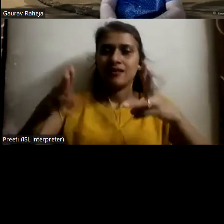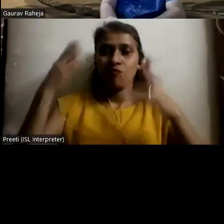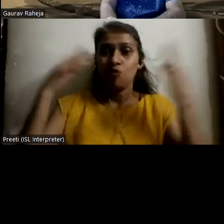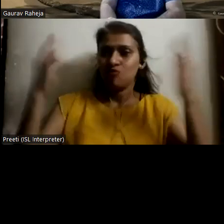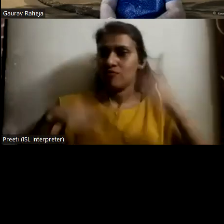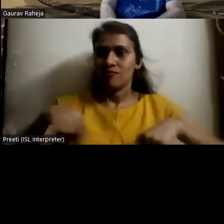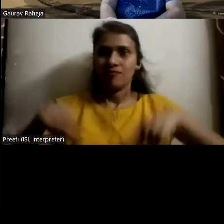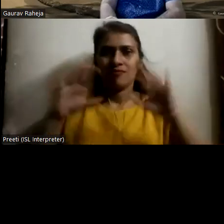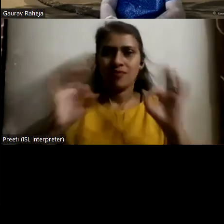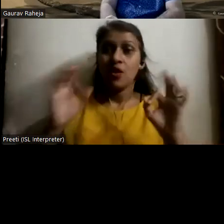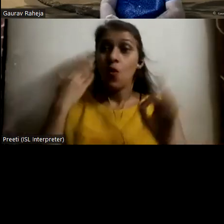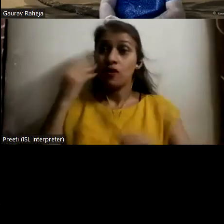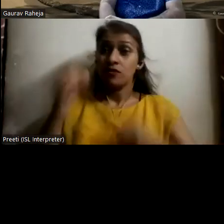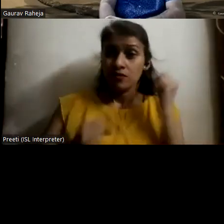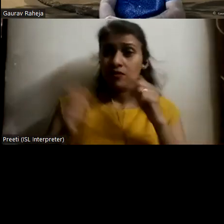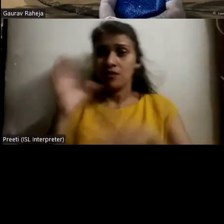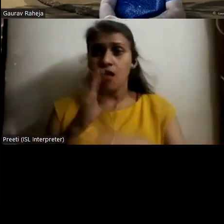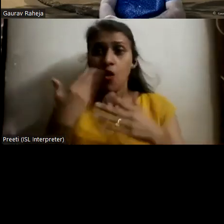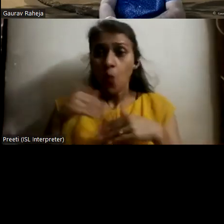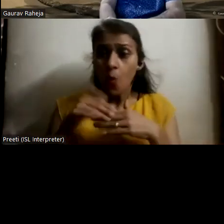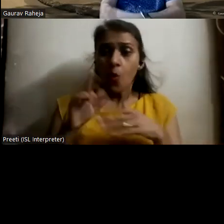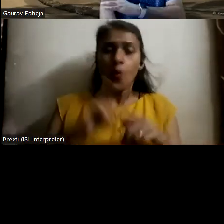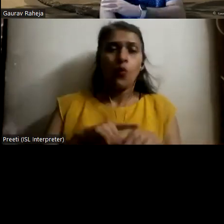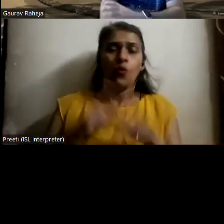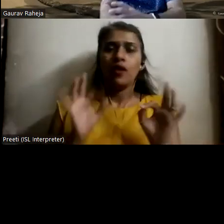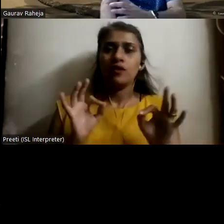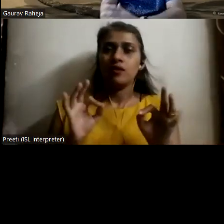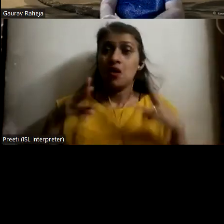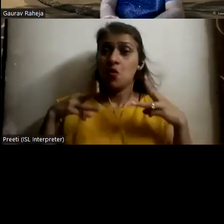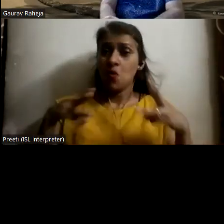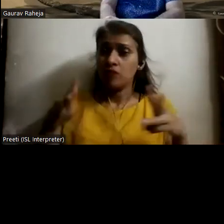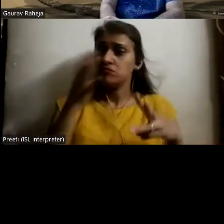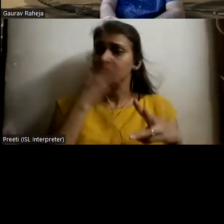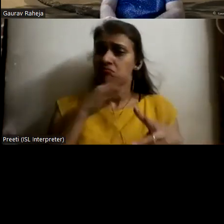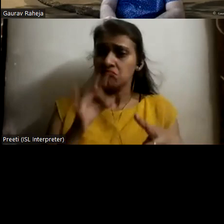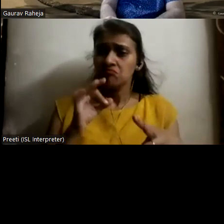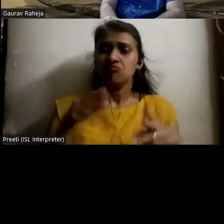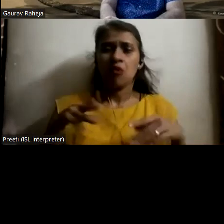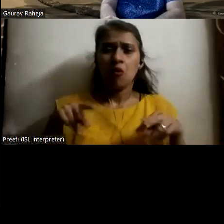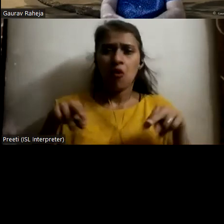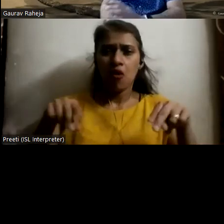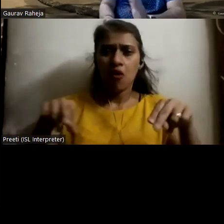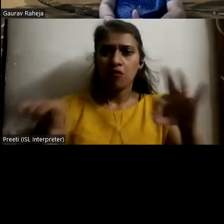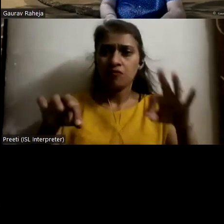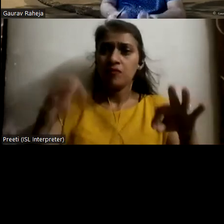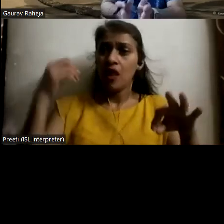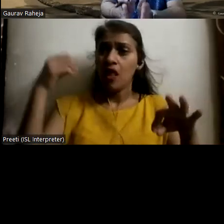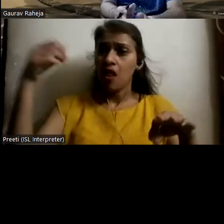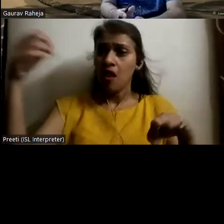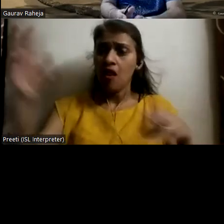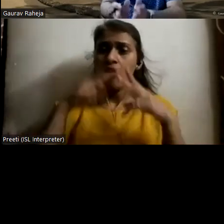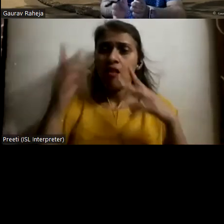bus rapid transit system, which had low curbs, which had very nice walkways, etc. It